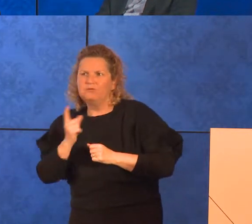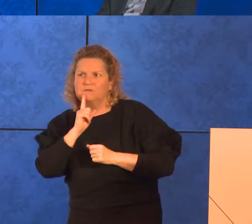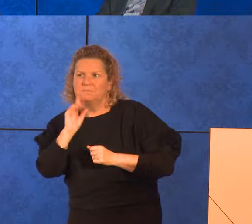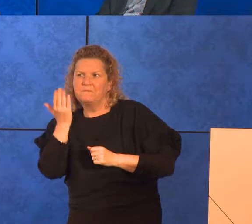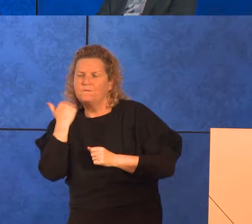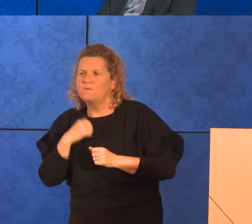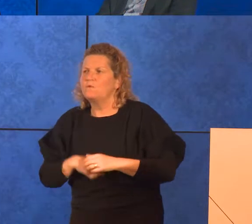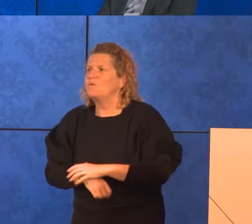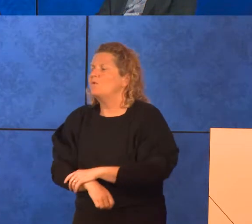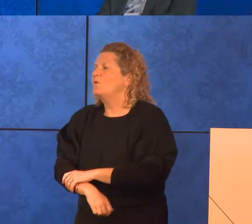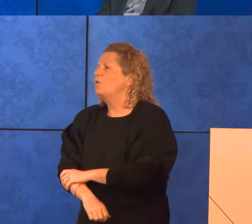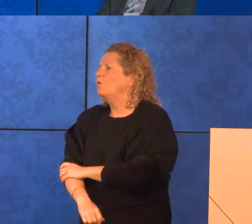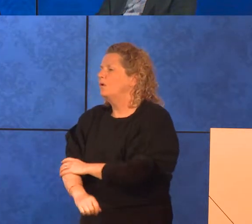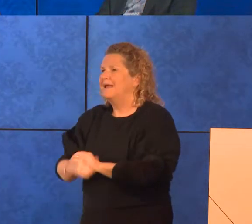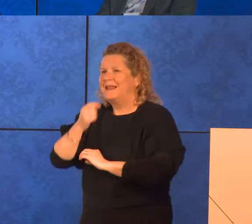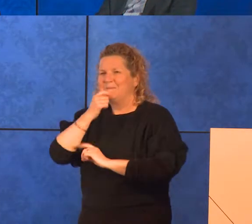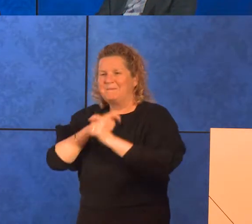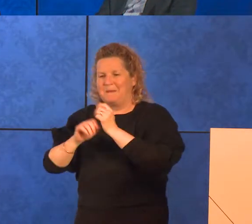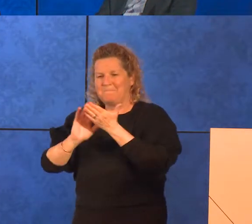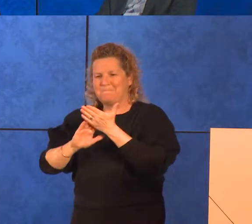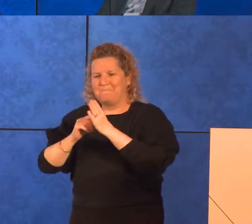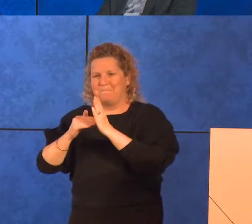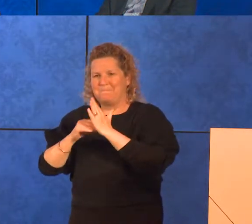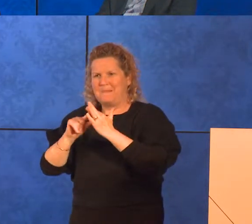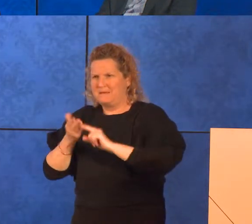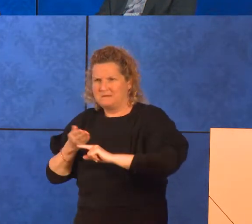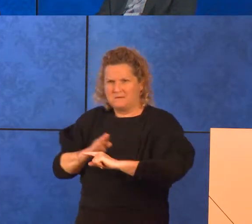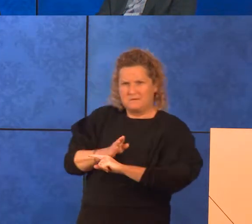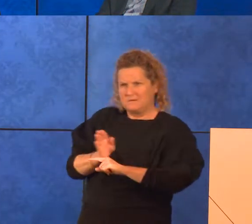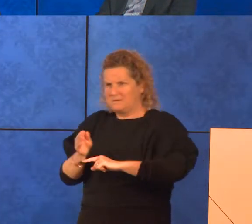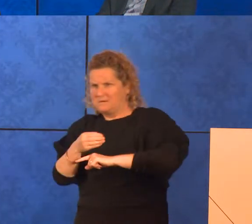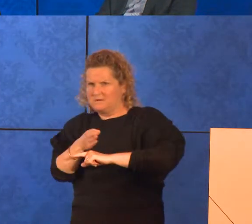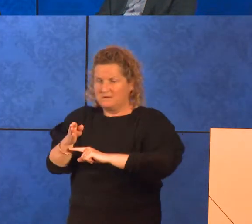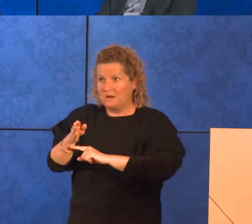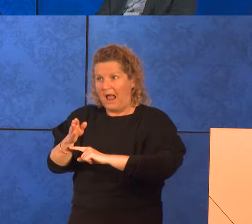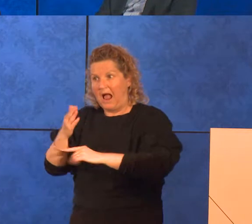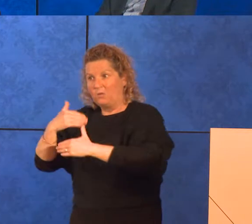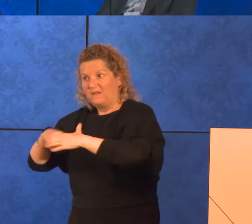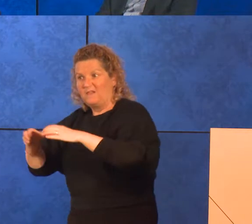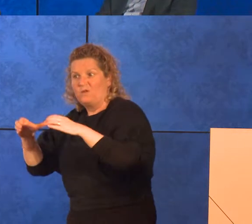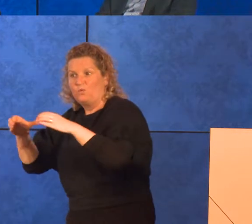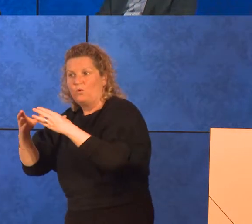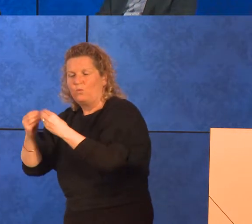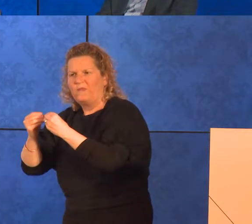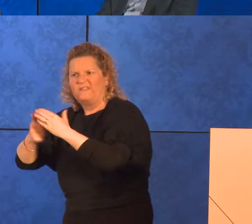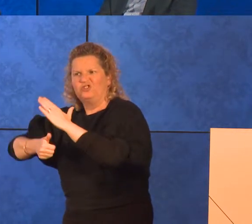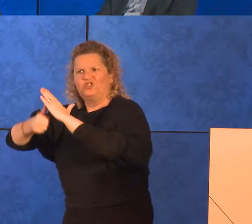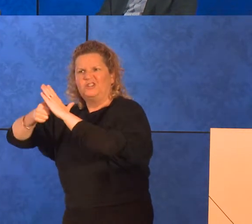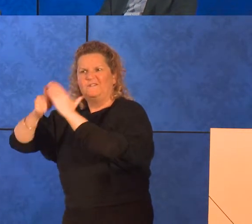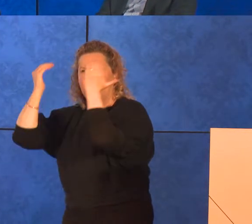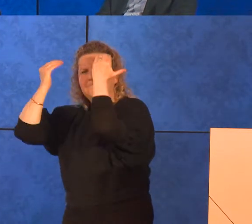of get through the maze of it all and be in a group with the Chief Magistrate, things that I could leverage. This is the same